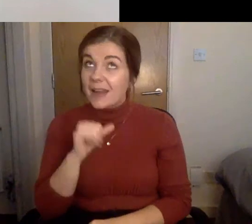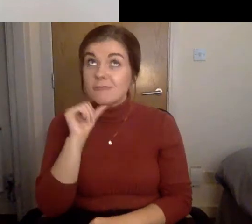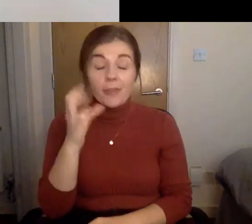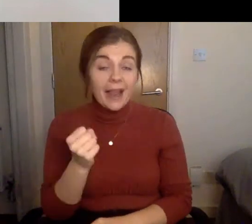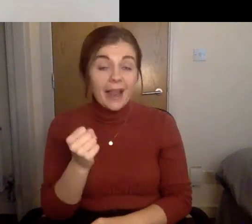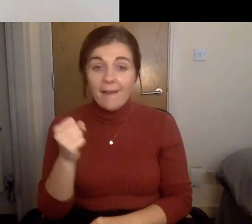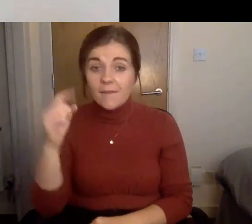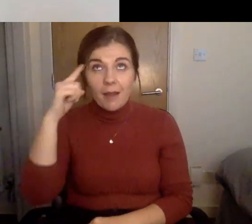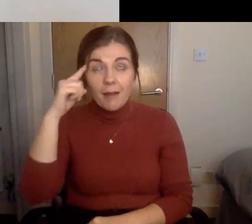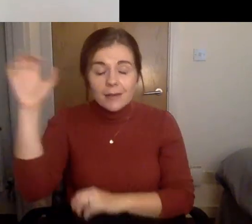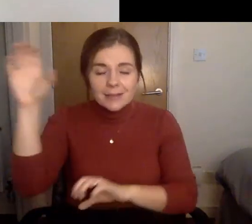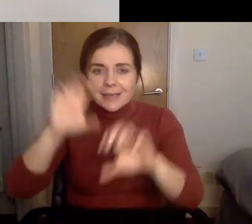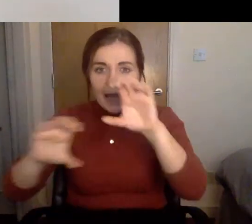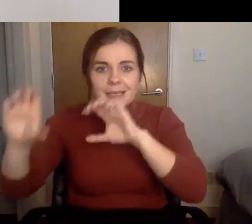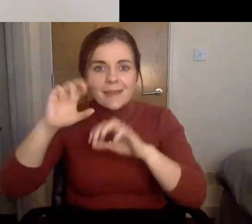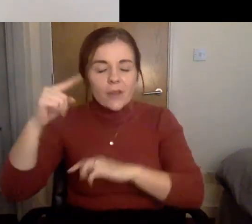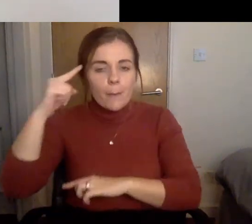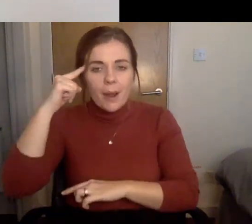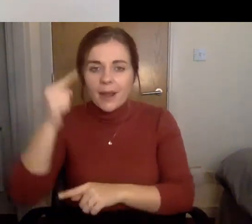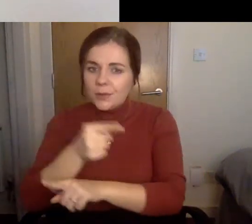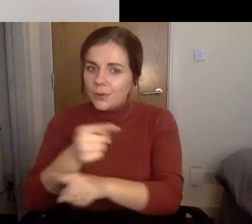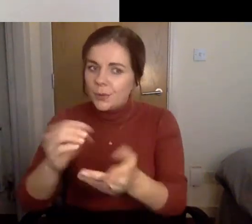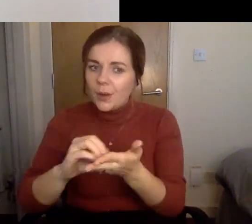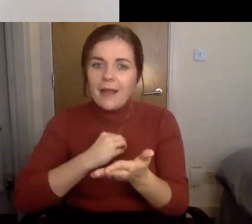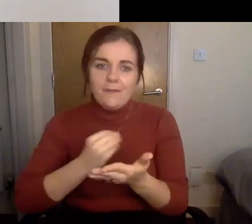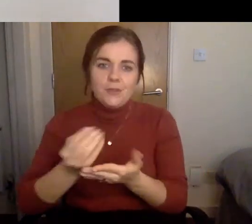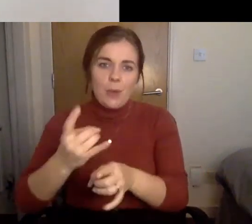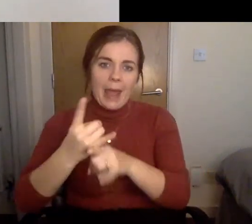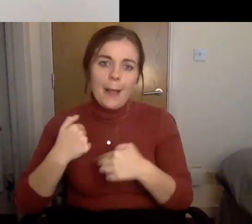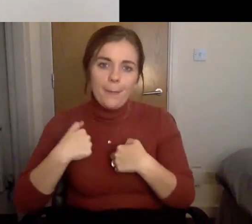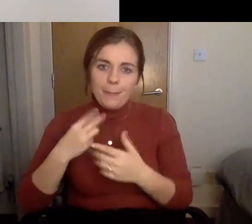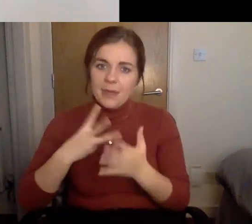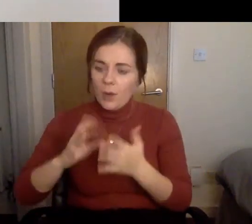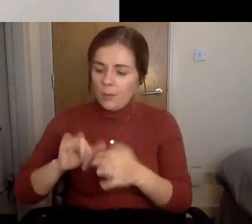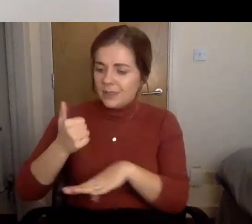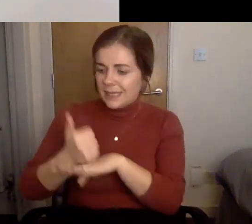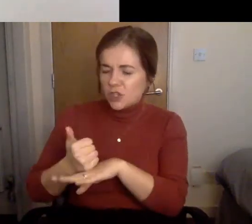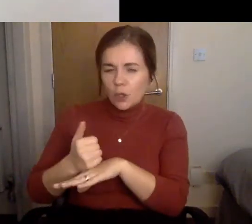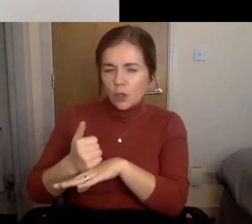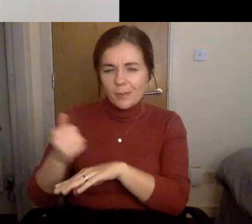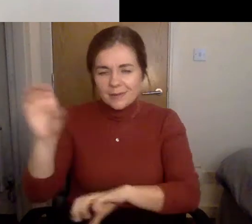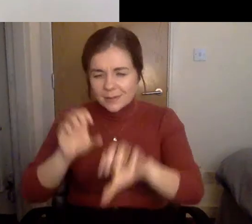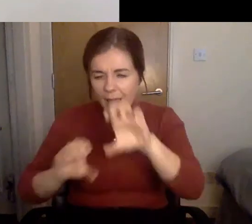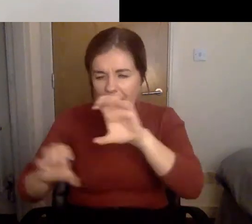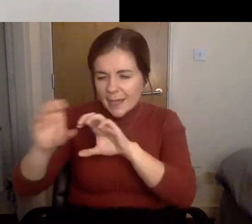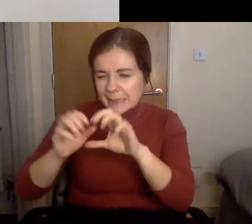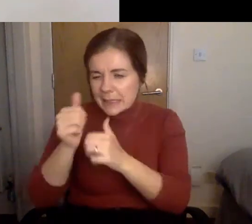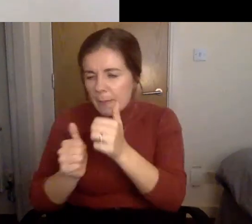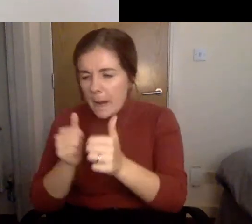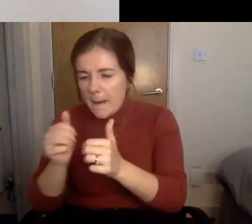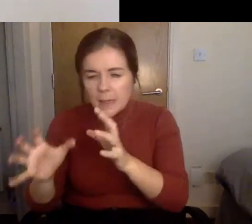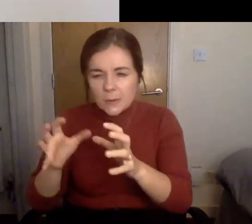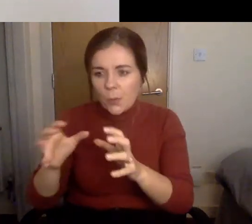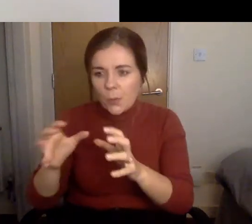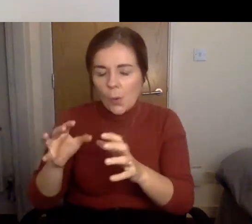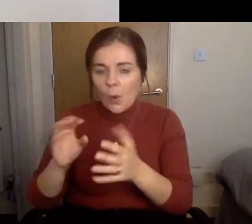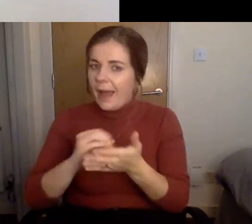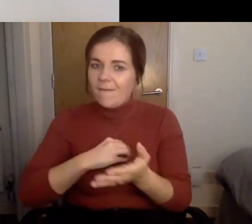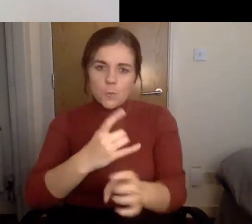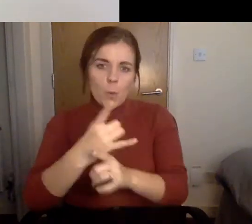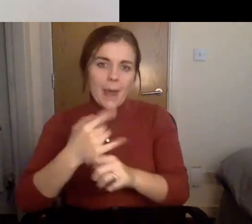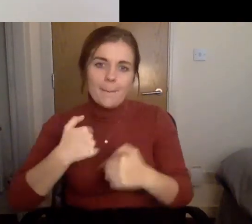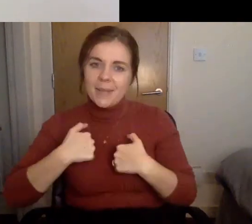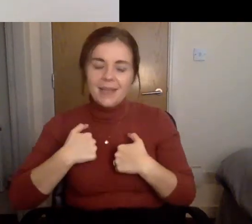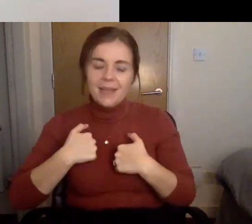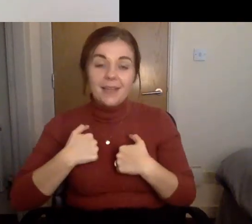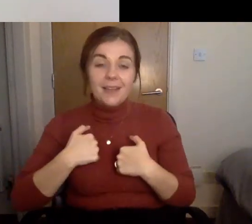mind. So you're going to help me when we're doing these experiments to try to help me figure things out. So I